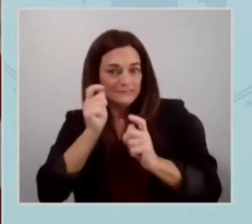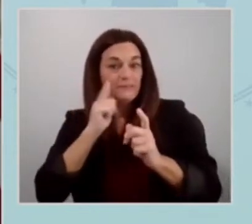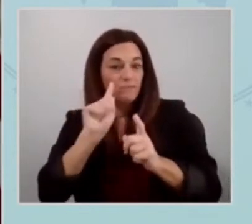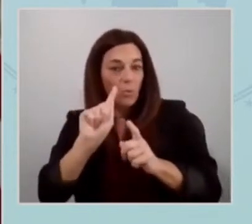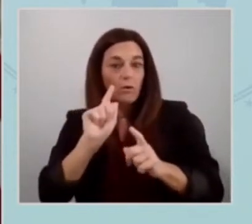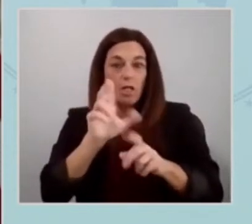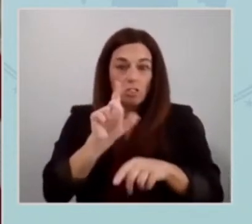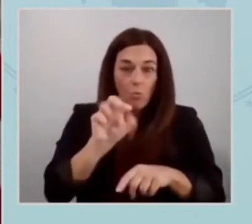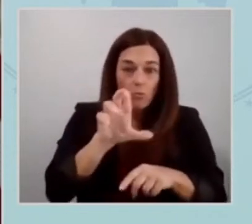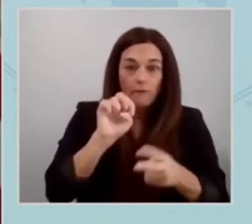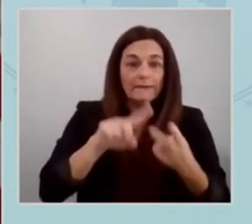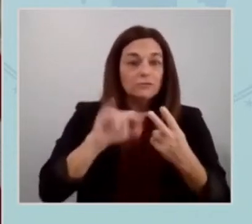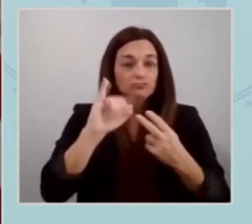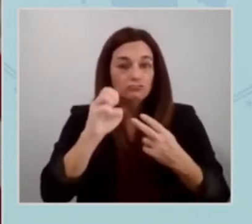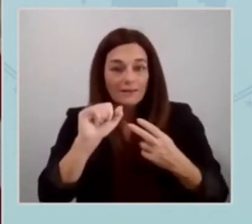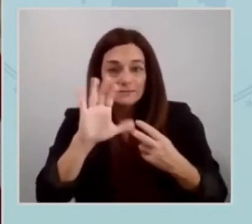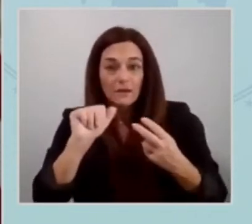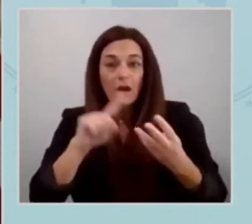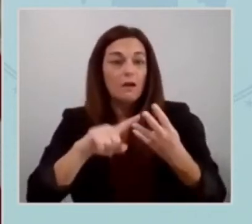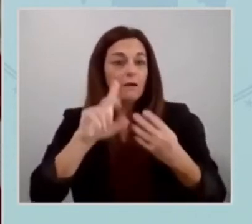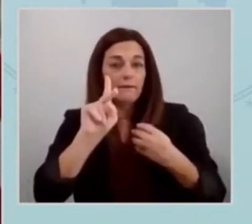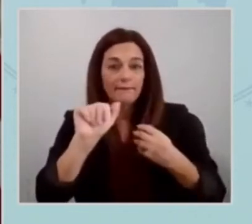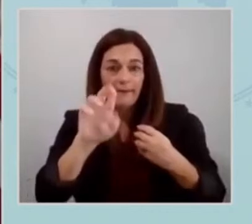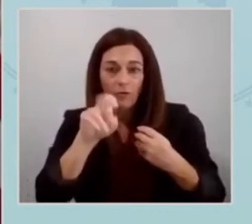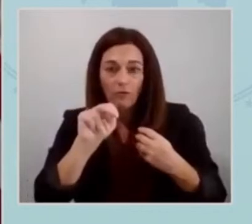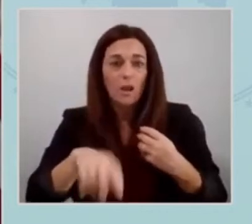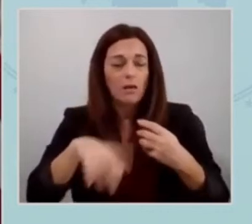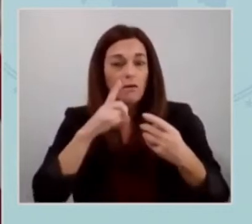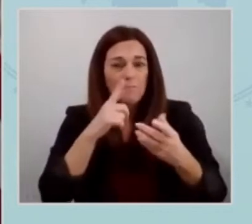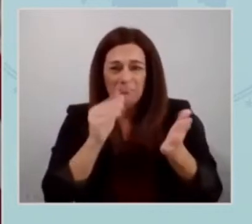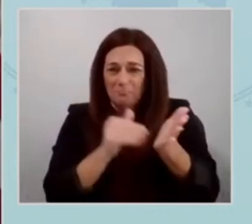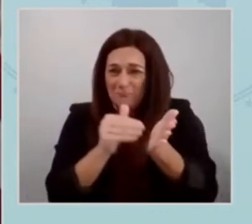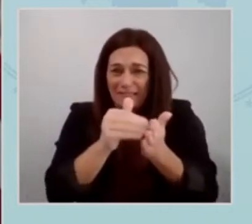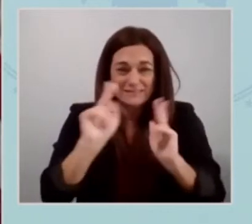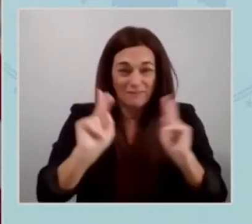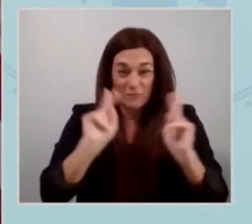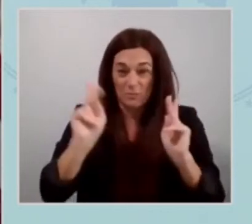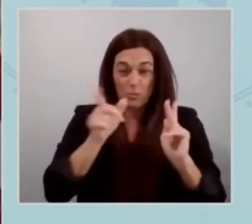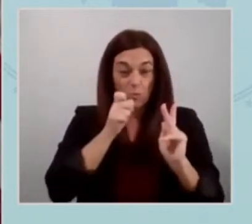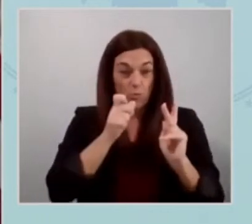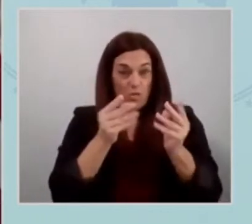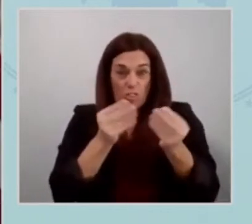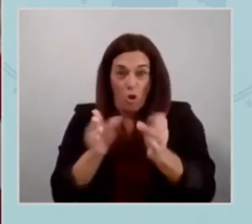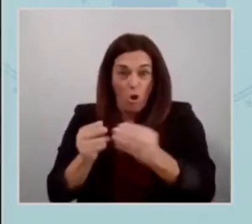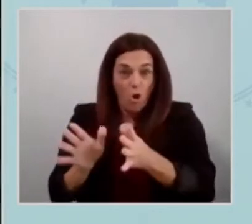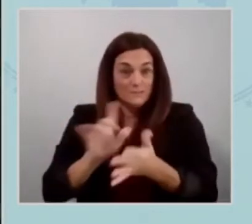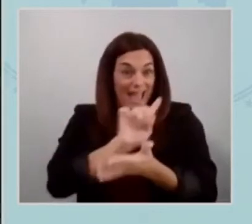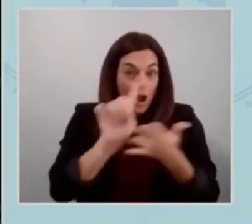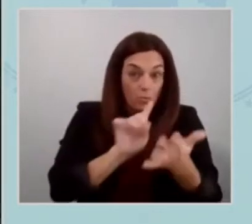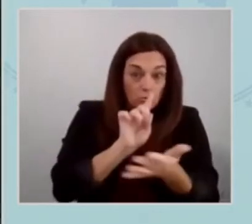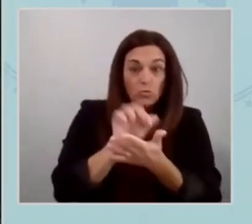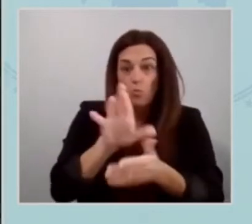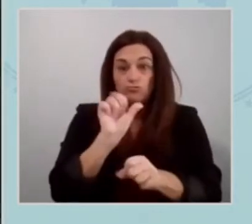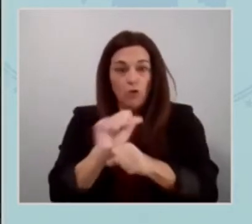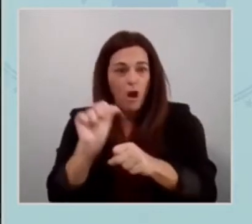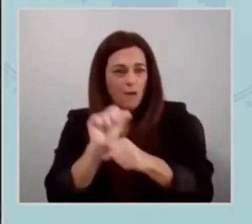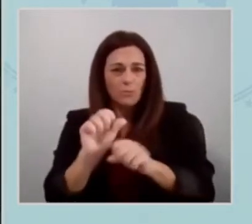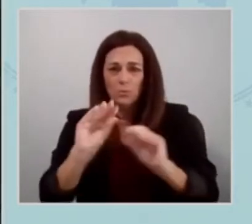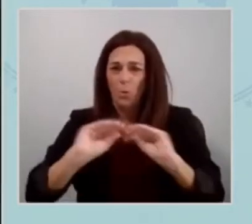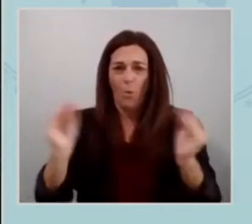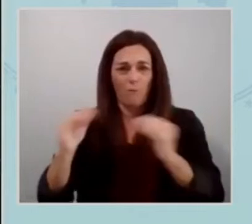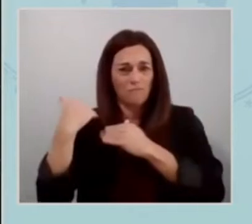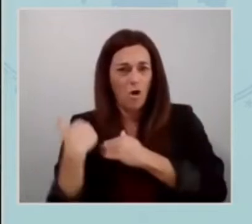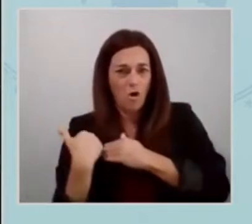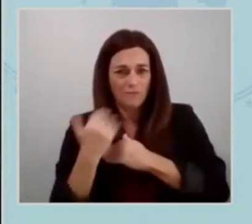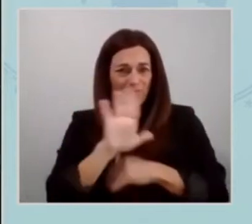unemployment insurance for Lori and Jessica and Karen and the millions of Americans who, like them, who've lost their jobs